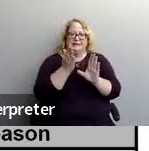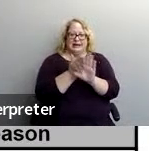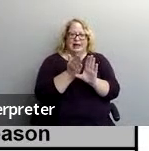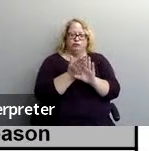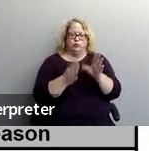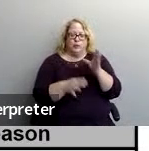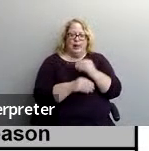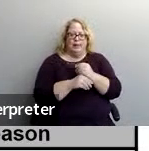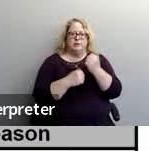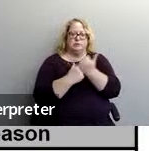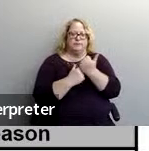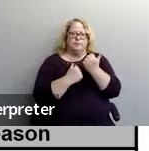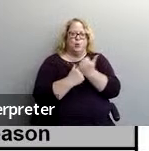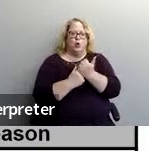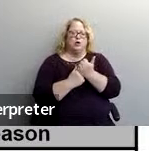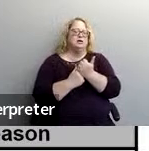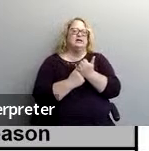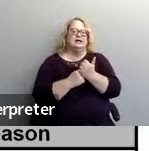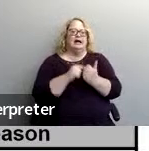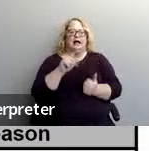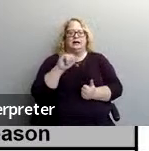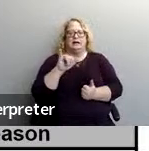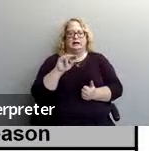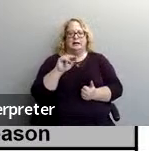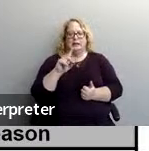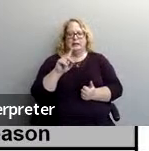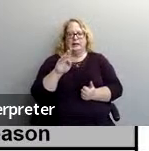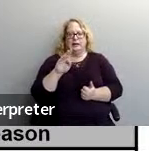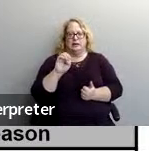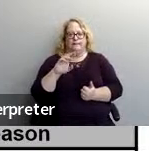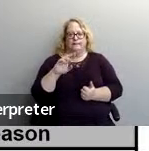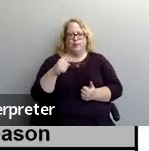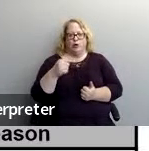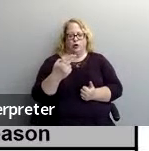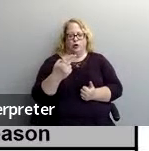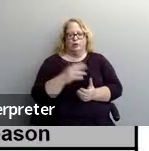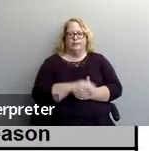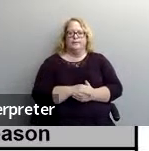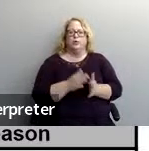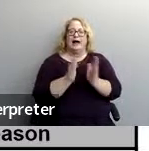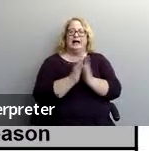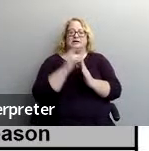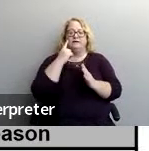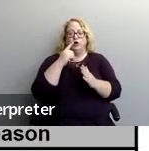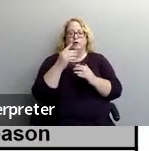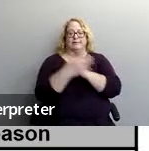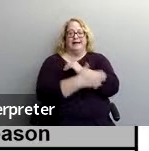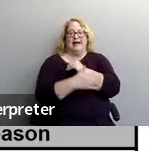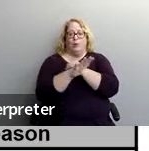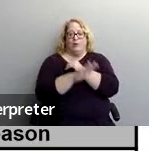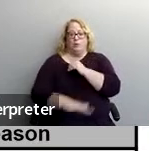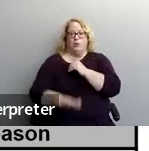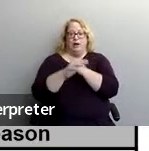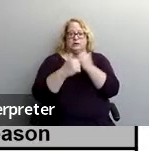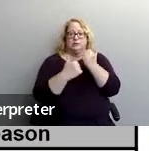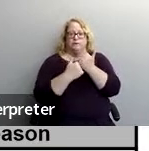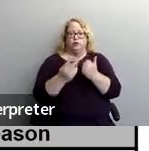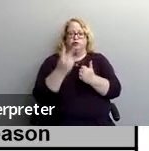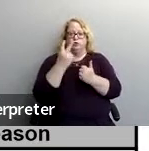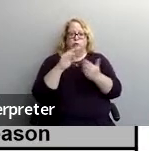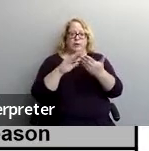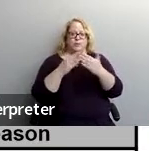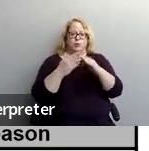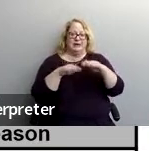added on to help support the caseloads at Lindbergh. We're asking for countywide support for 2